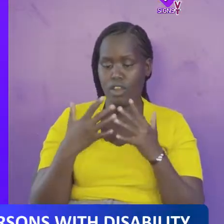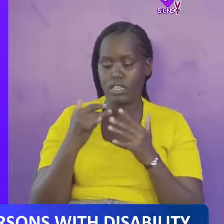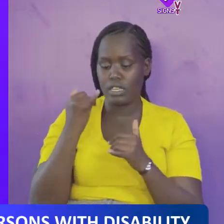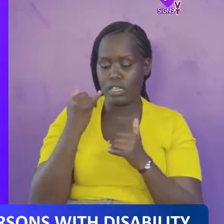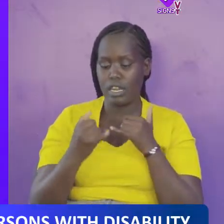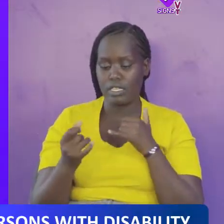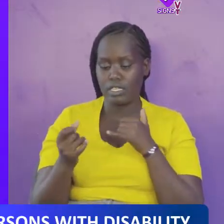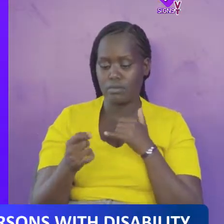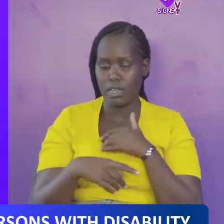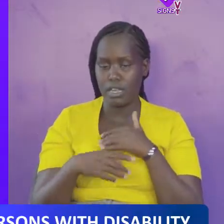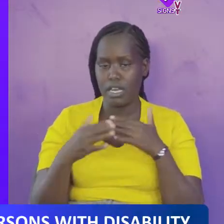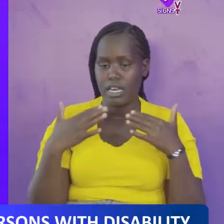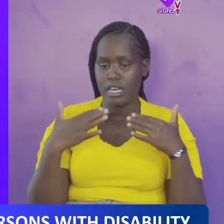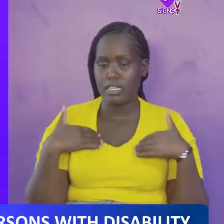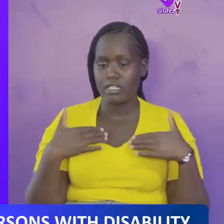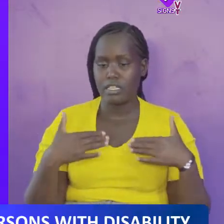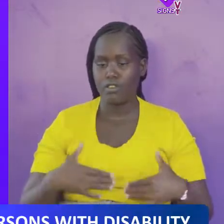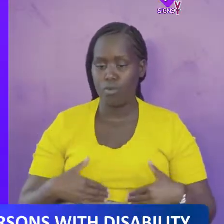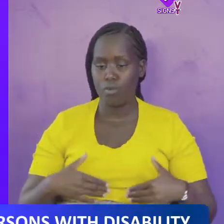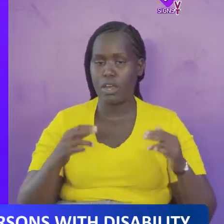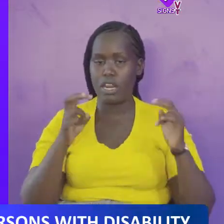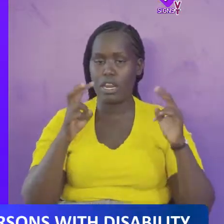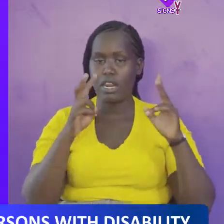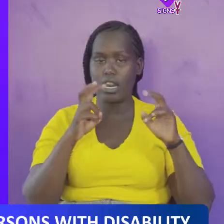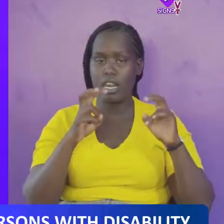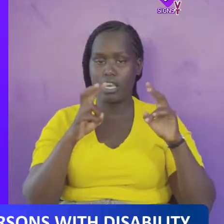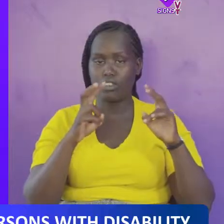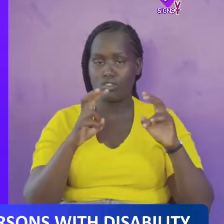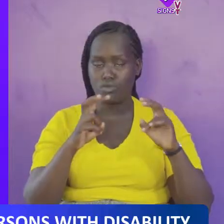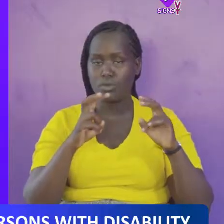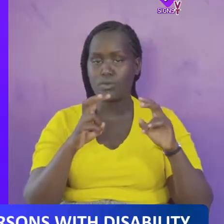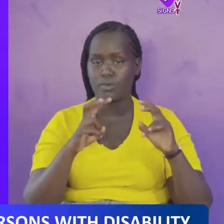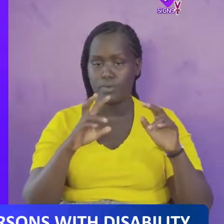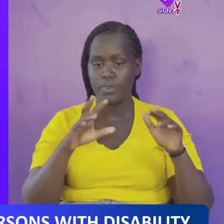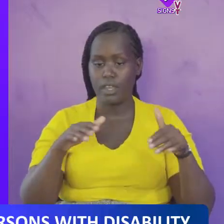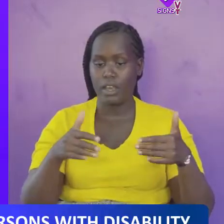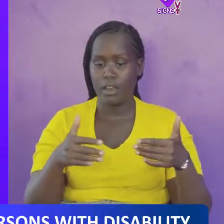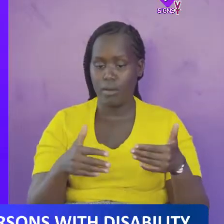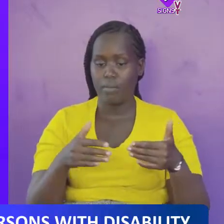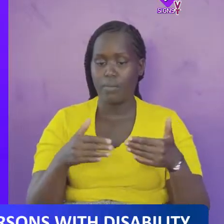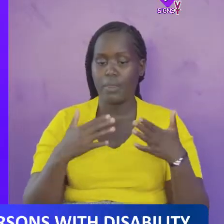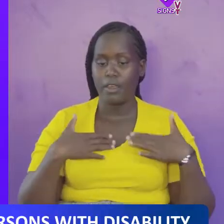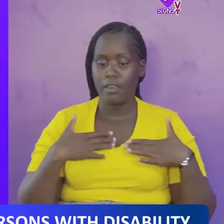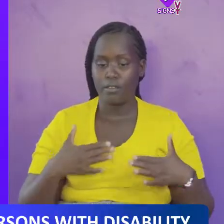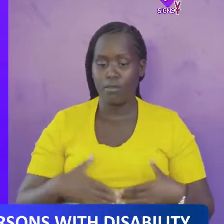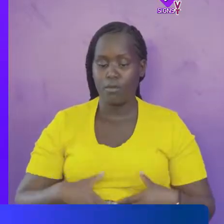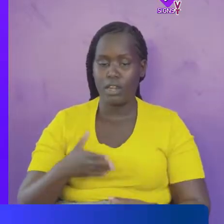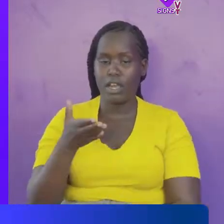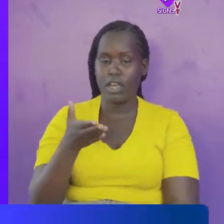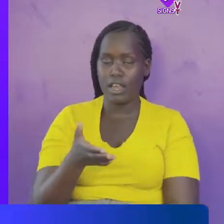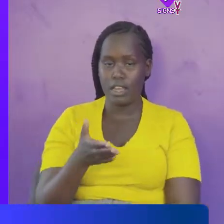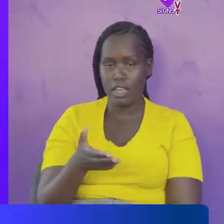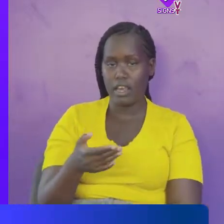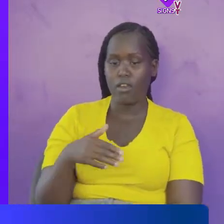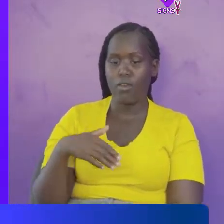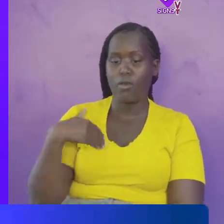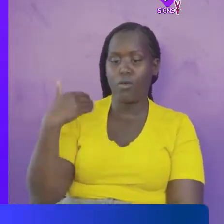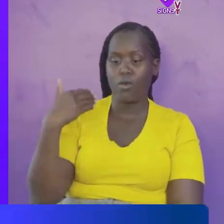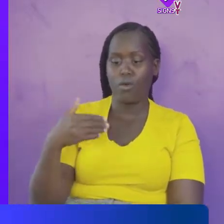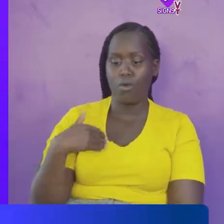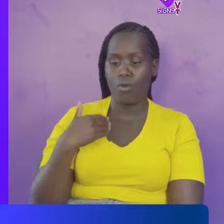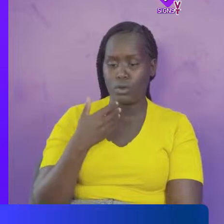a human issue. It's a human issue. As long as human beings are there, yeah, there will always be